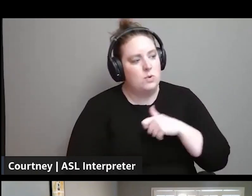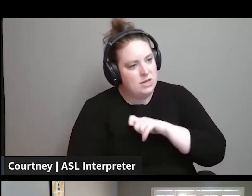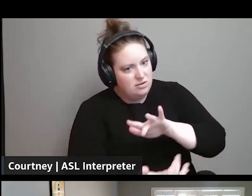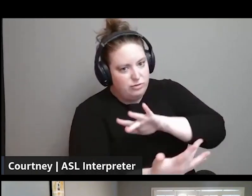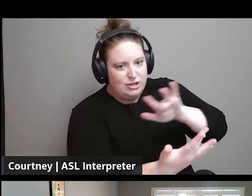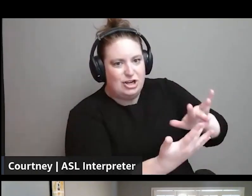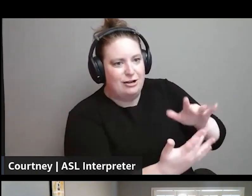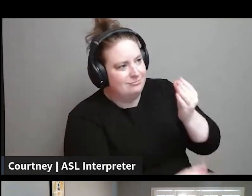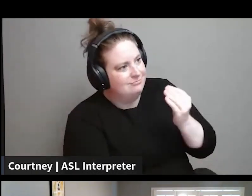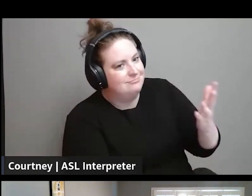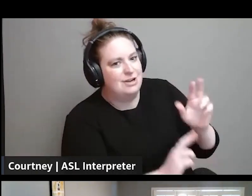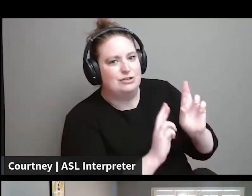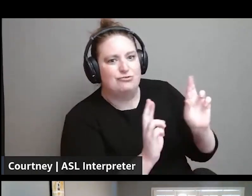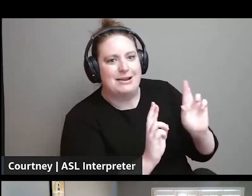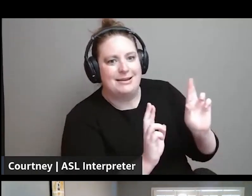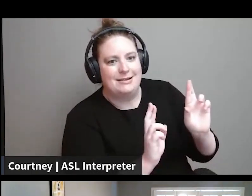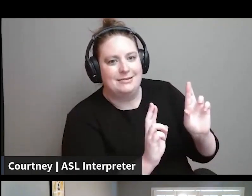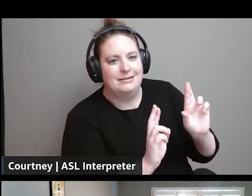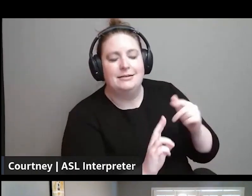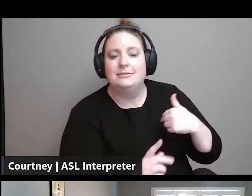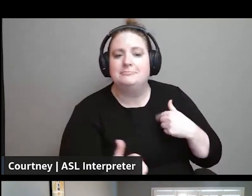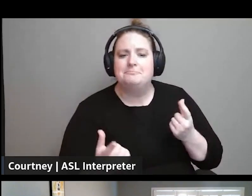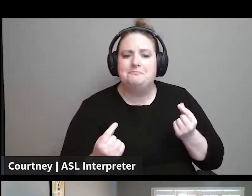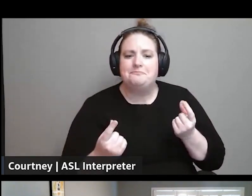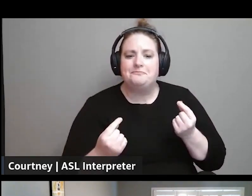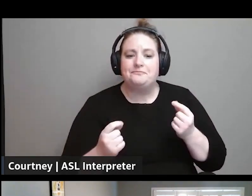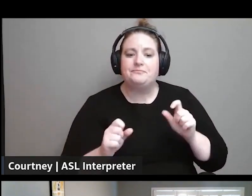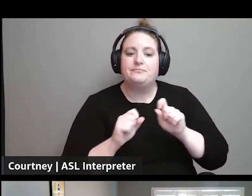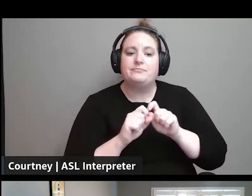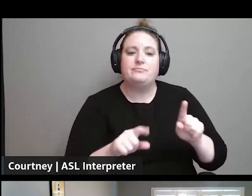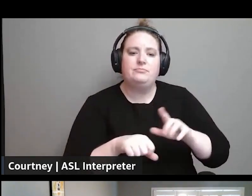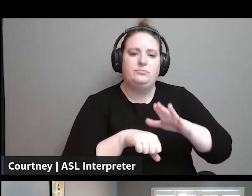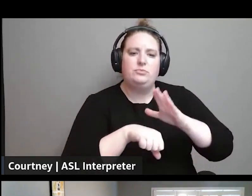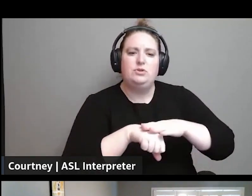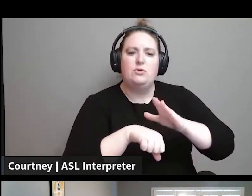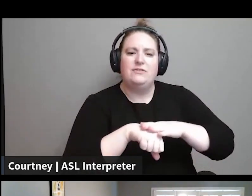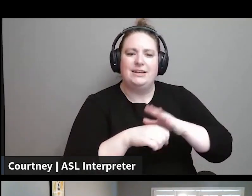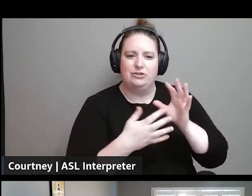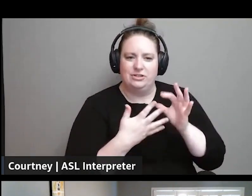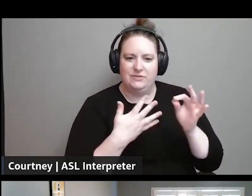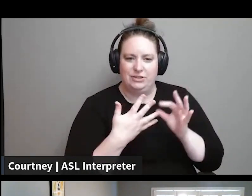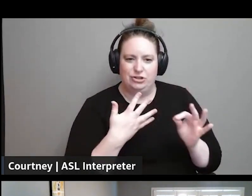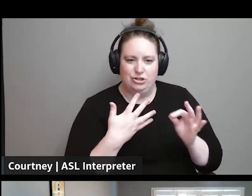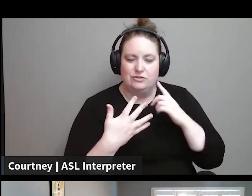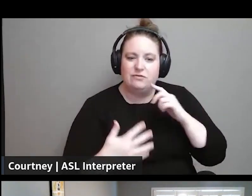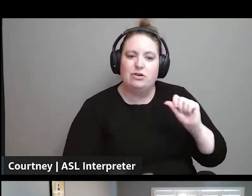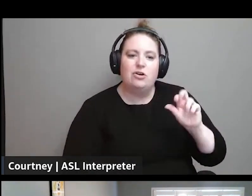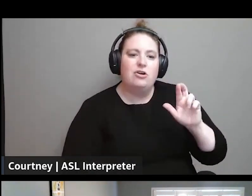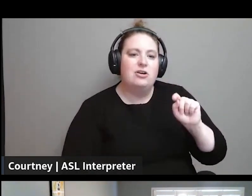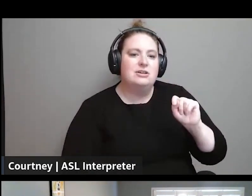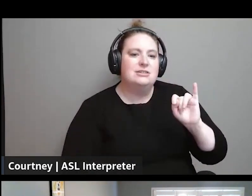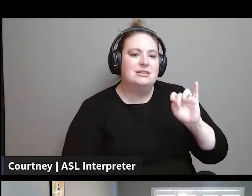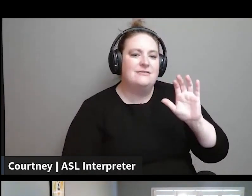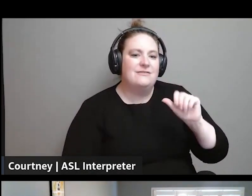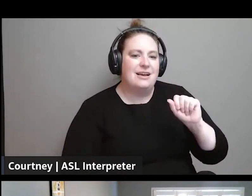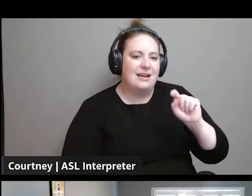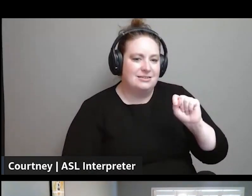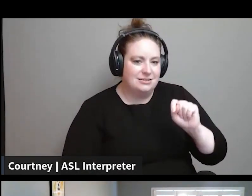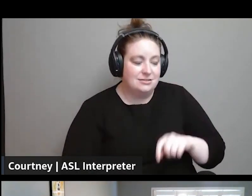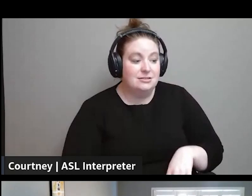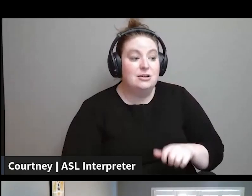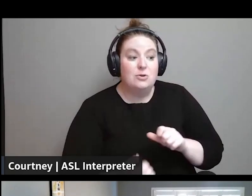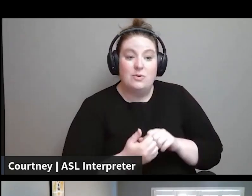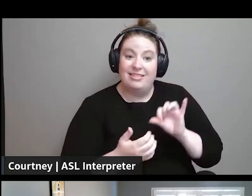Right. So what we did was we launched a notifications feature on Artifact. And with this